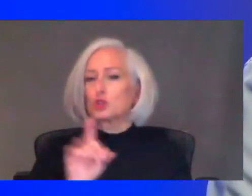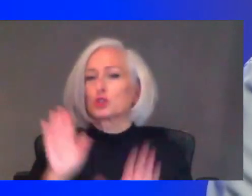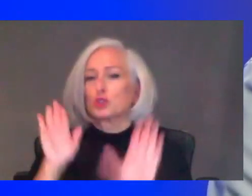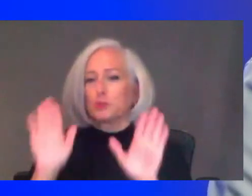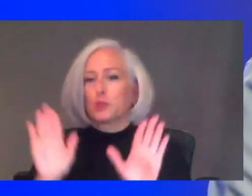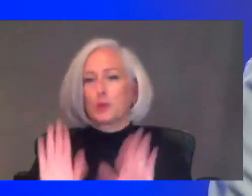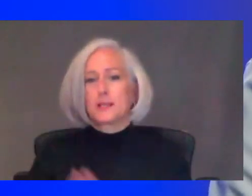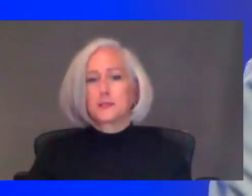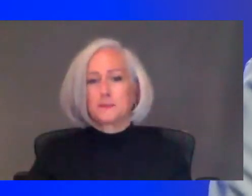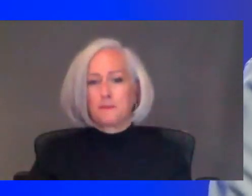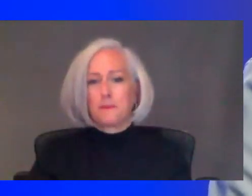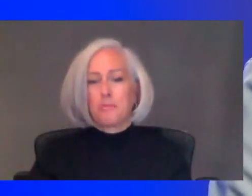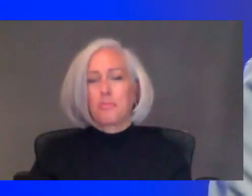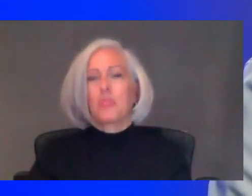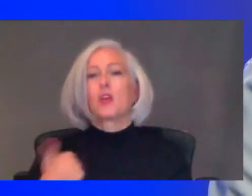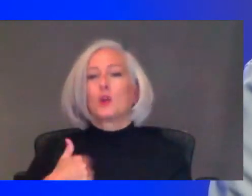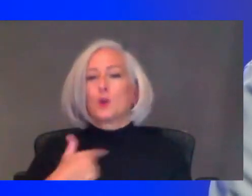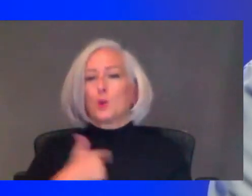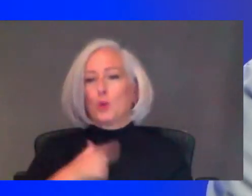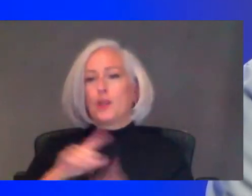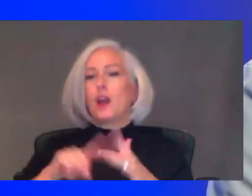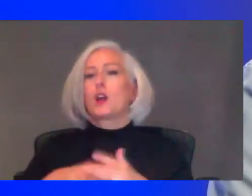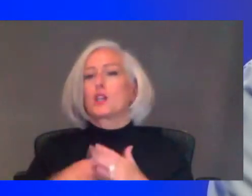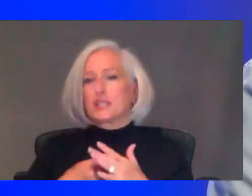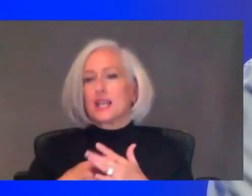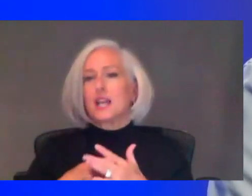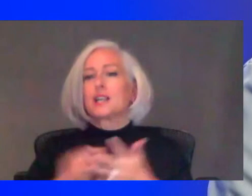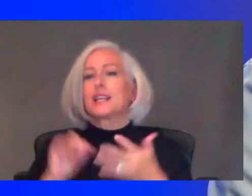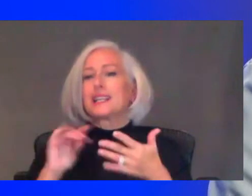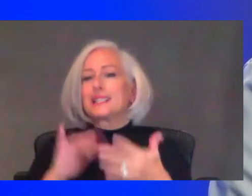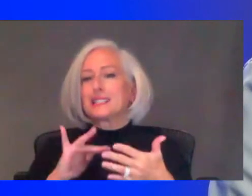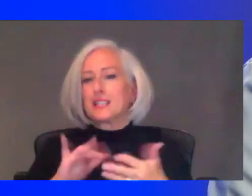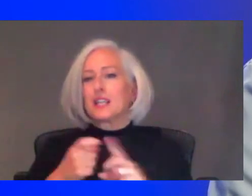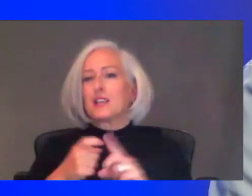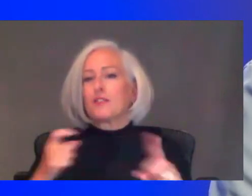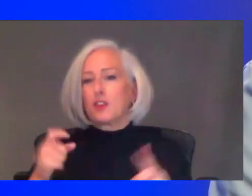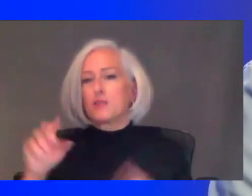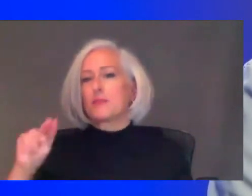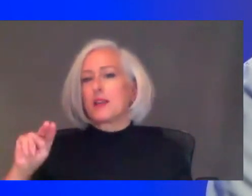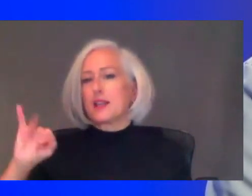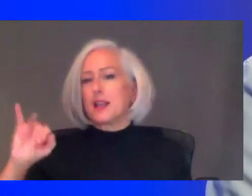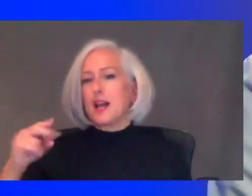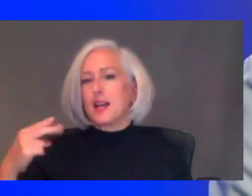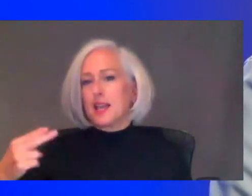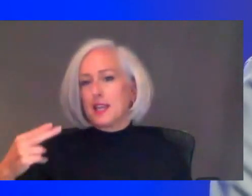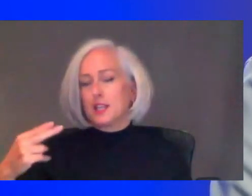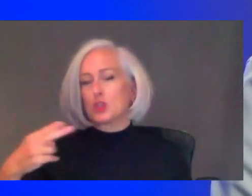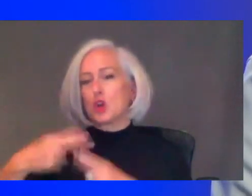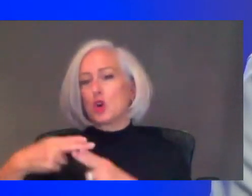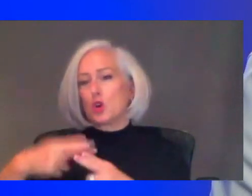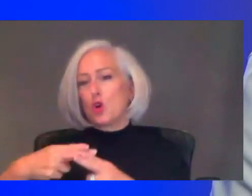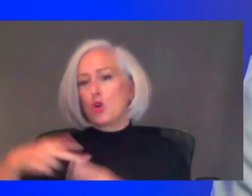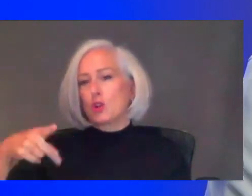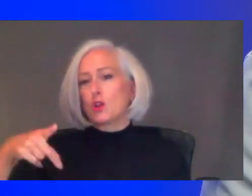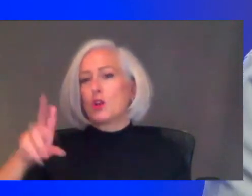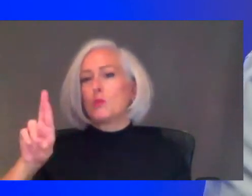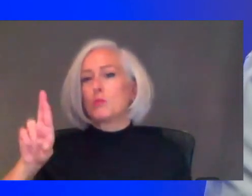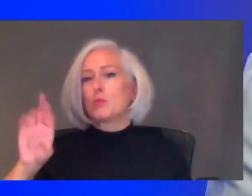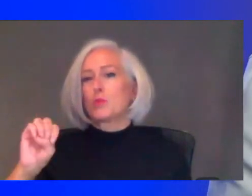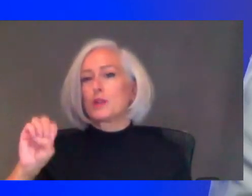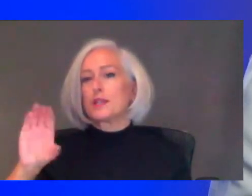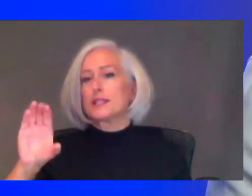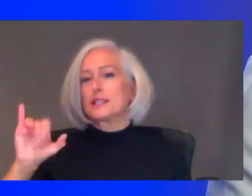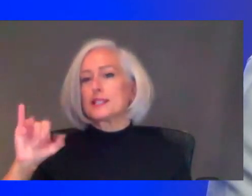there. And we need to find out new treatments for them. And so PRECISE is studying 5 new exciting treatments that